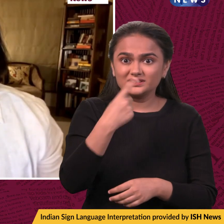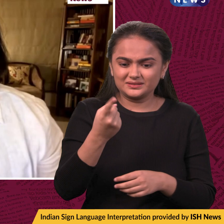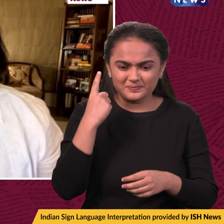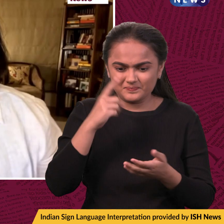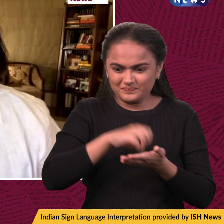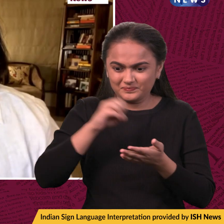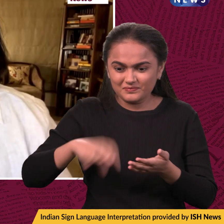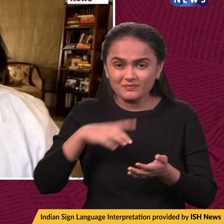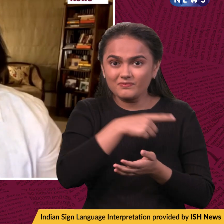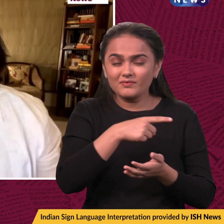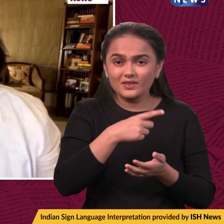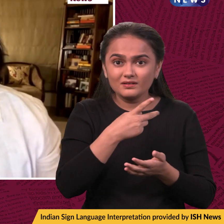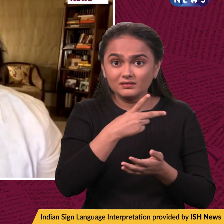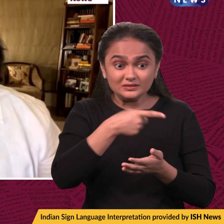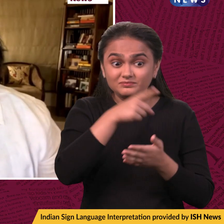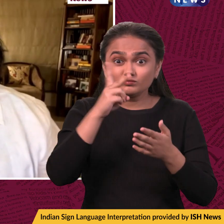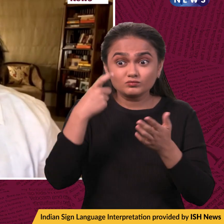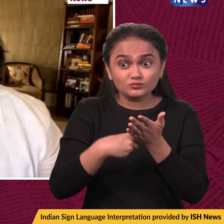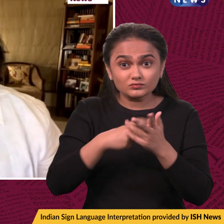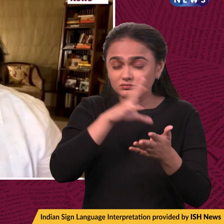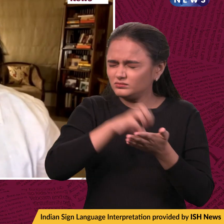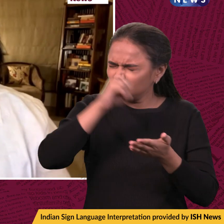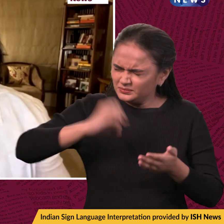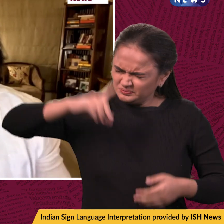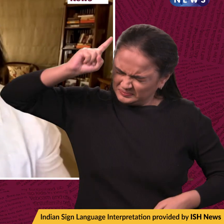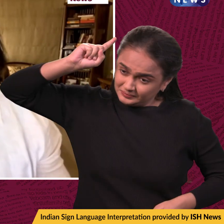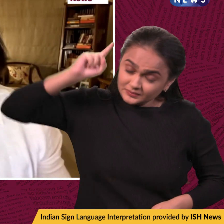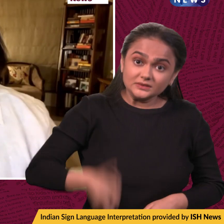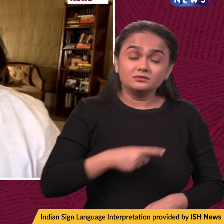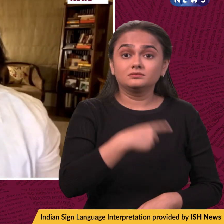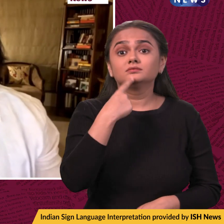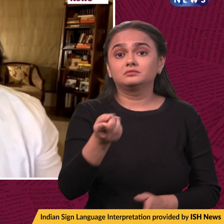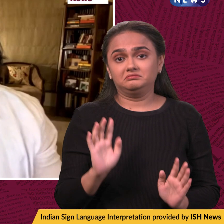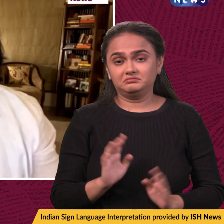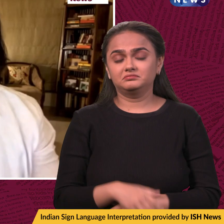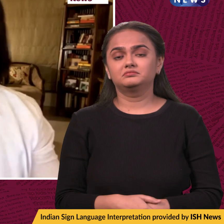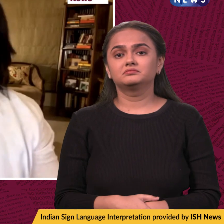Armed Forces Special Powers Act from the entire northeastern region of India." End quote.